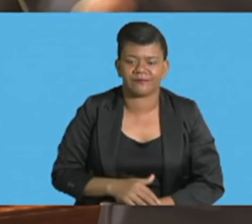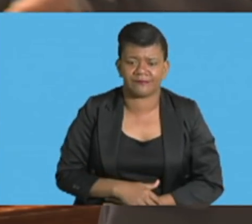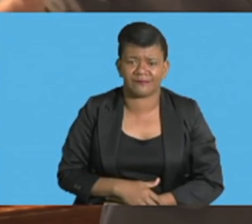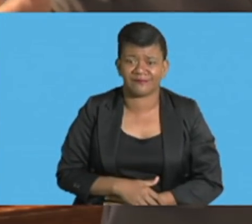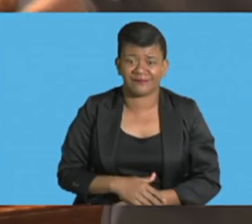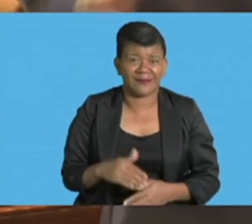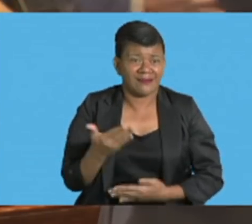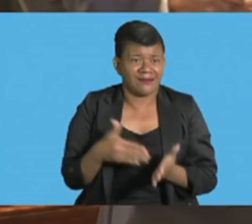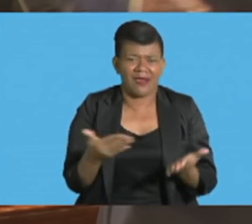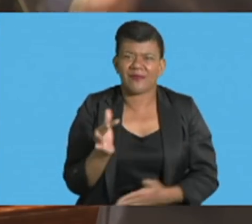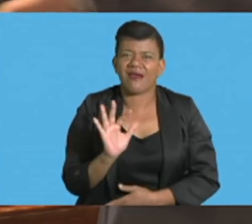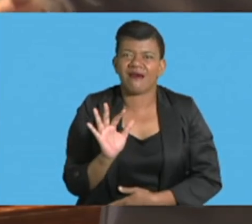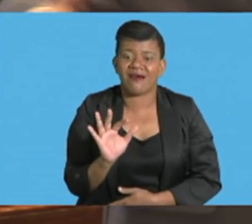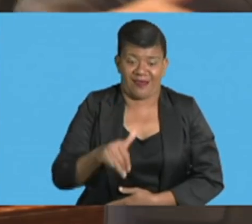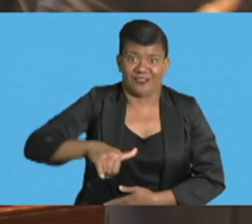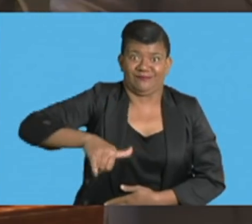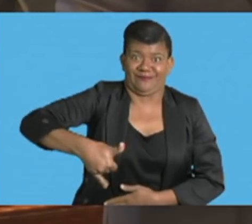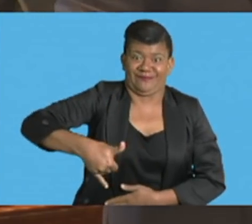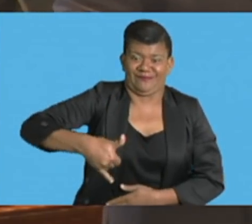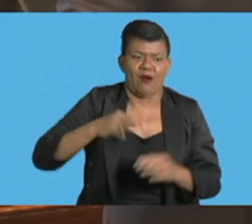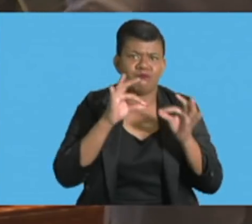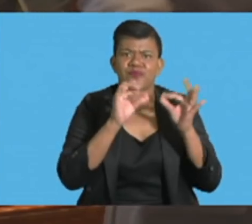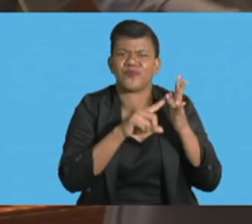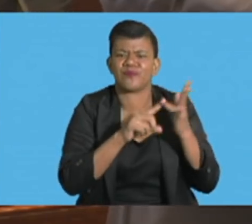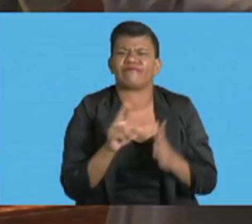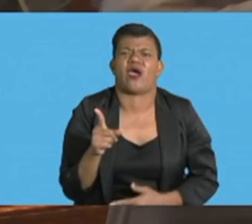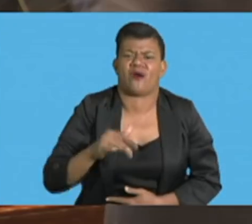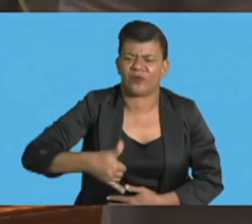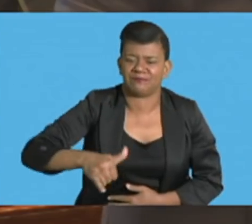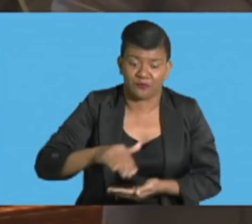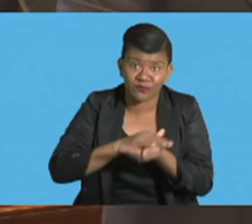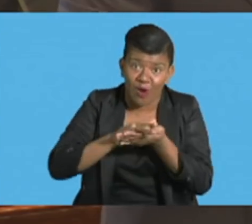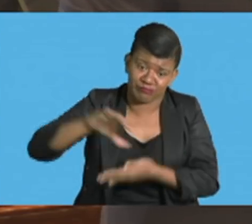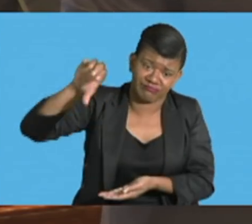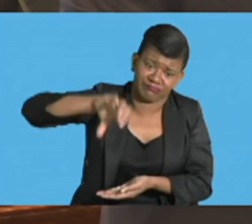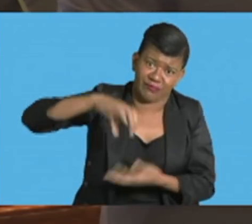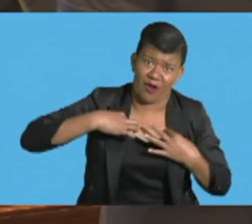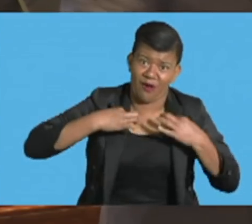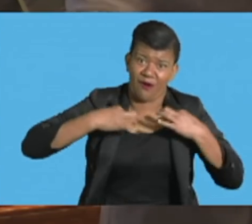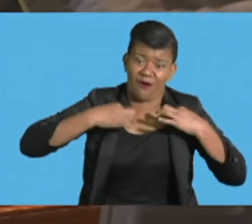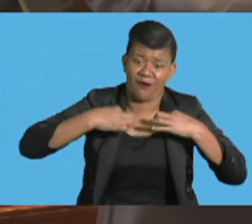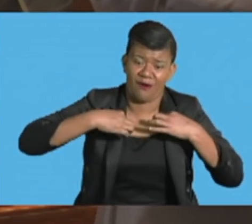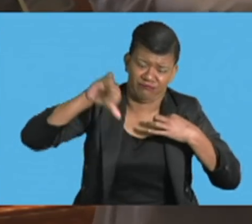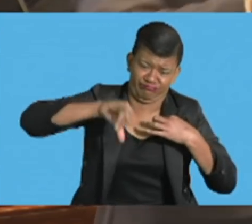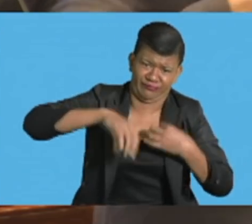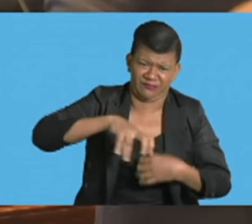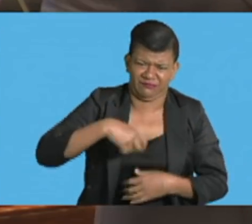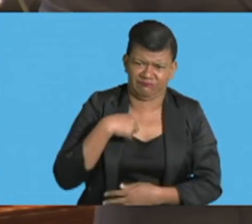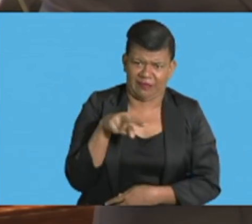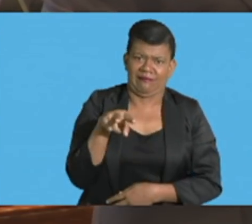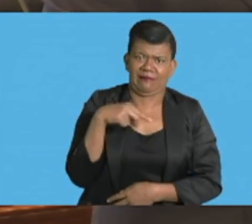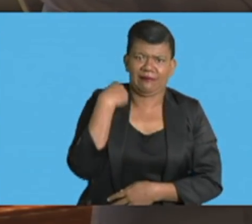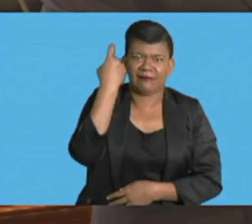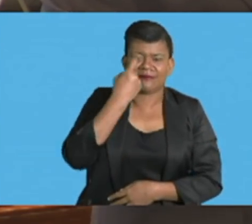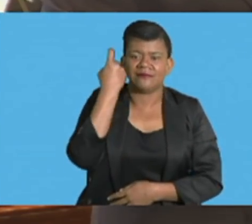of the clothes. But I'm very concerned that the Honorable Voreqe Bainimarama has no boom packet in front